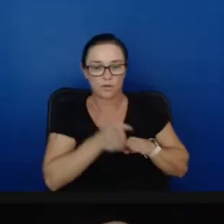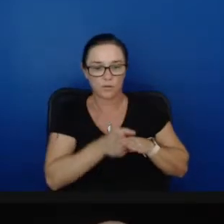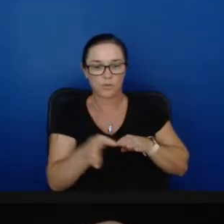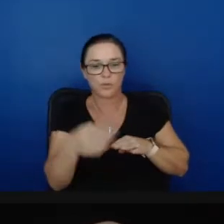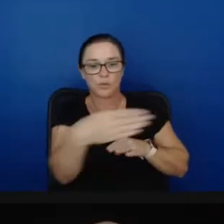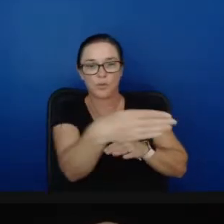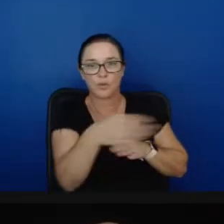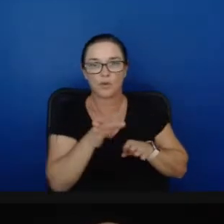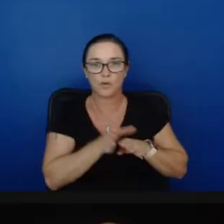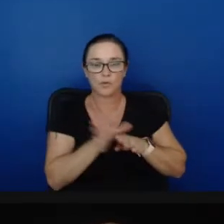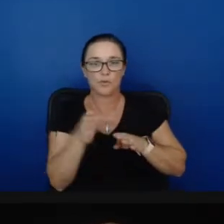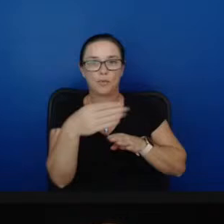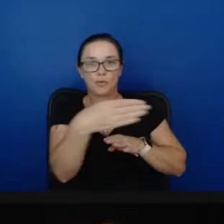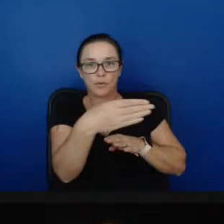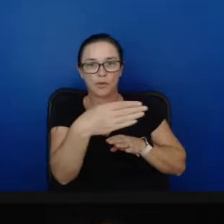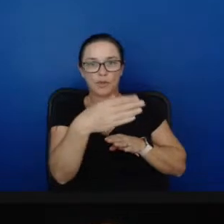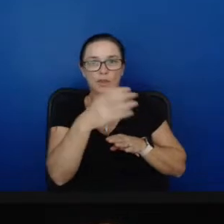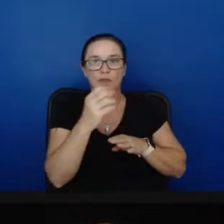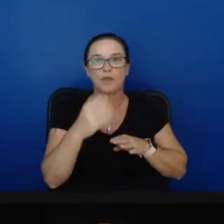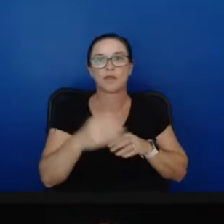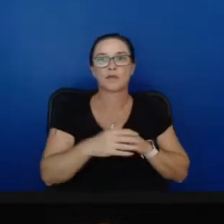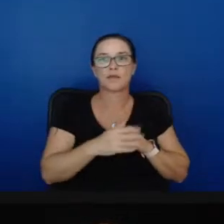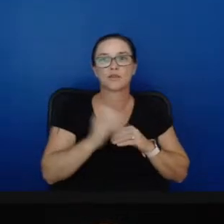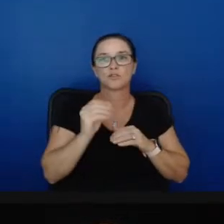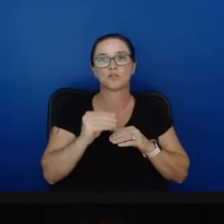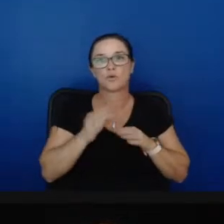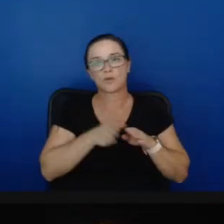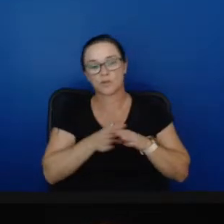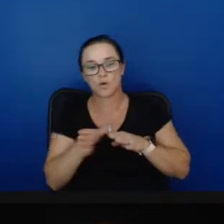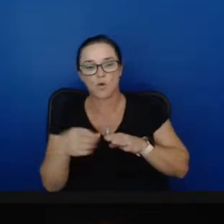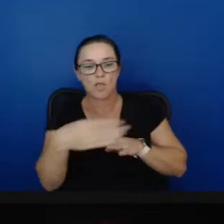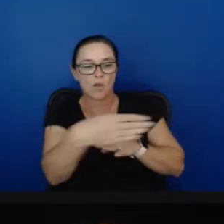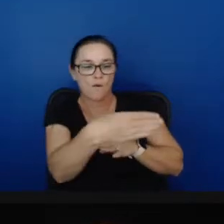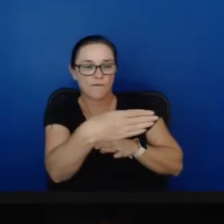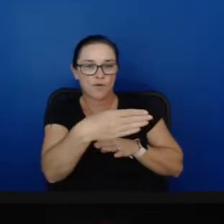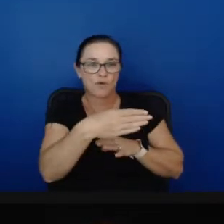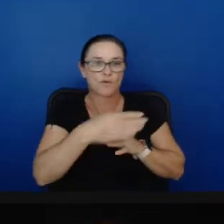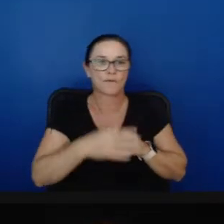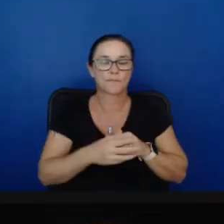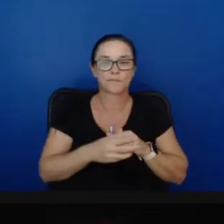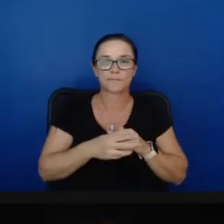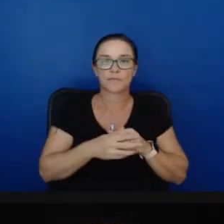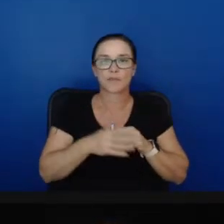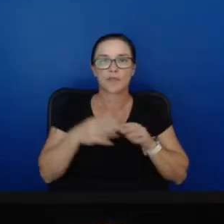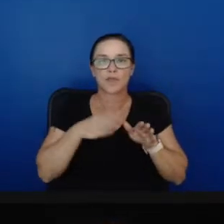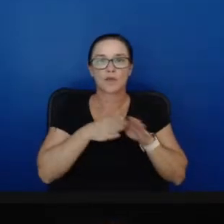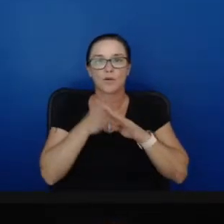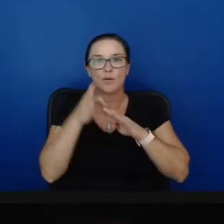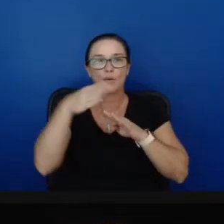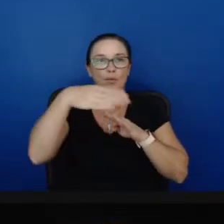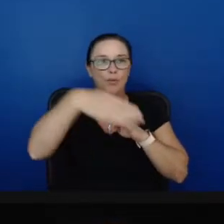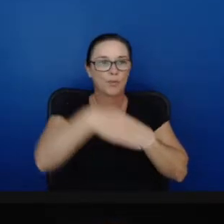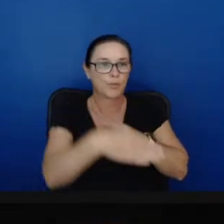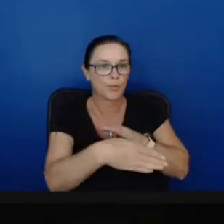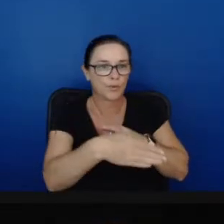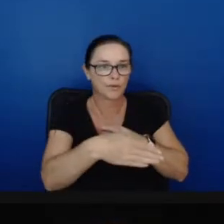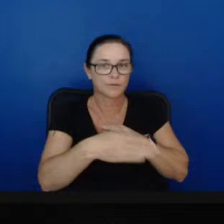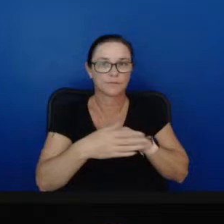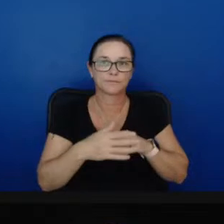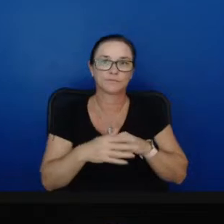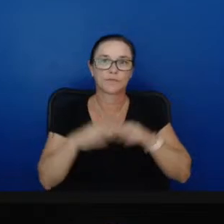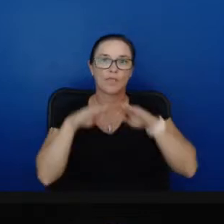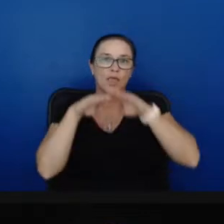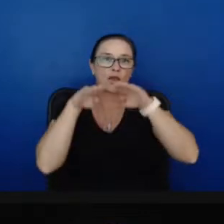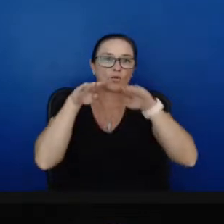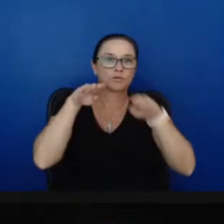way. So there's a standing wave that's curling to the left here, dropping to a lower bed of the